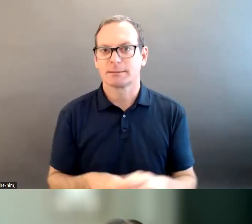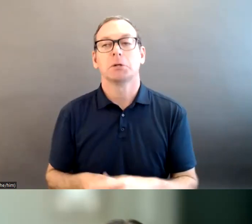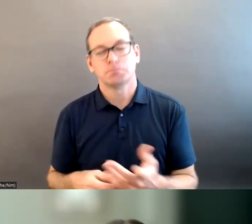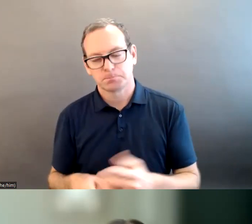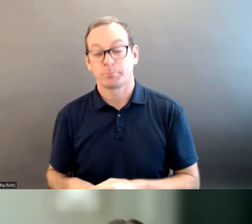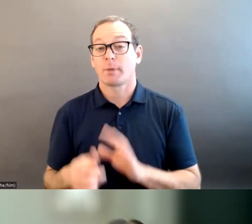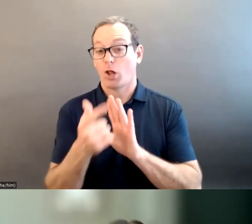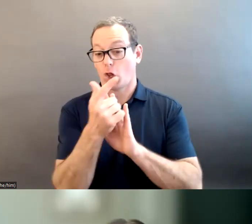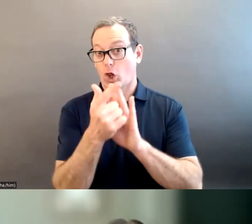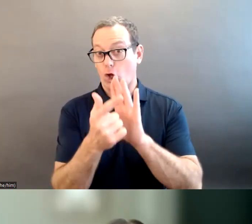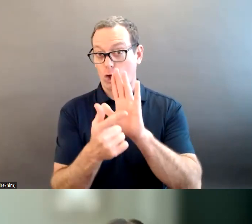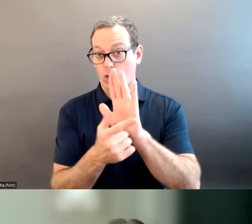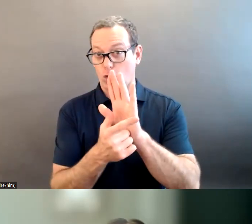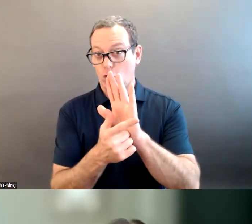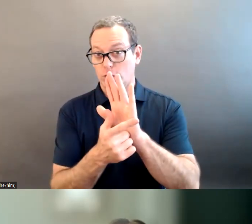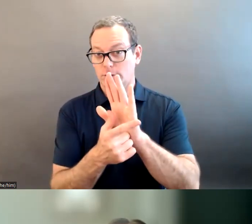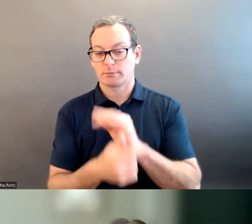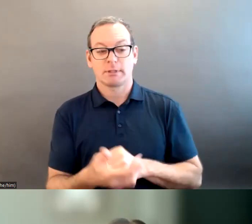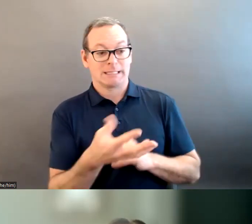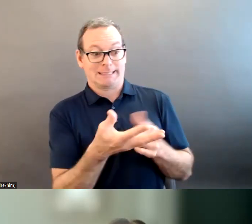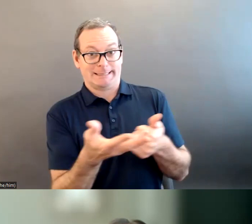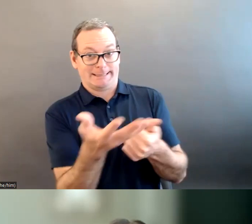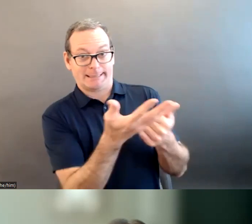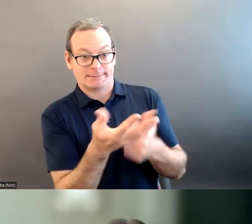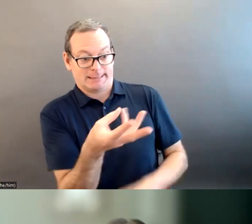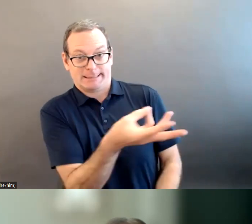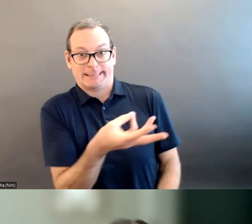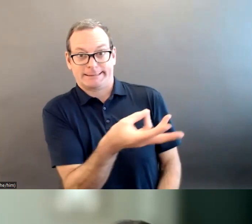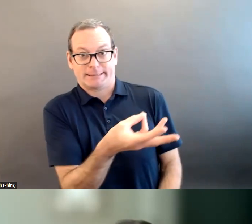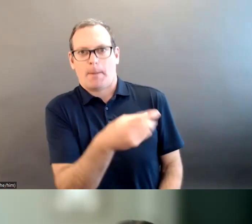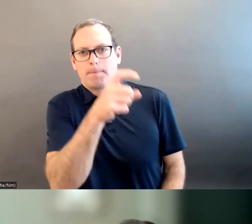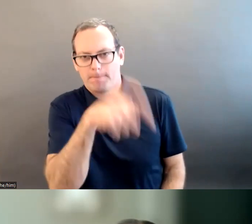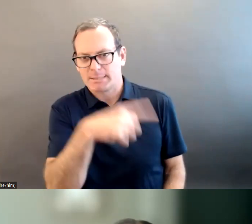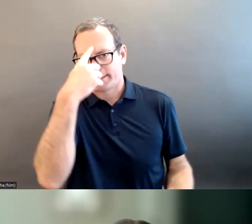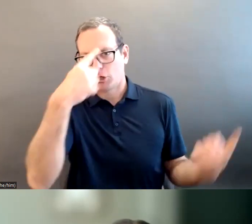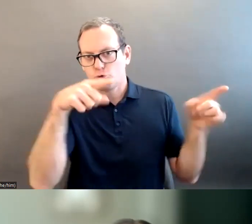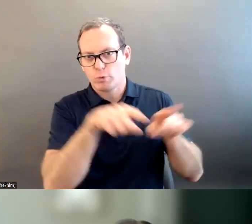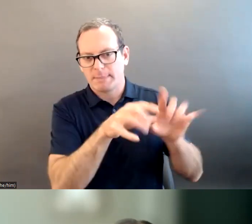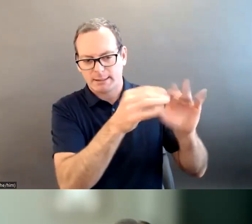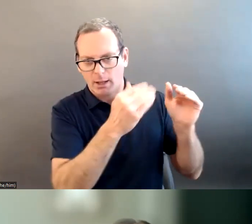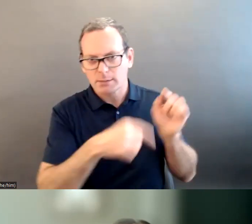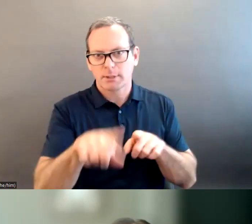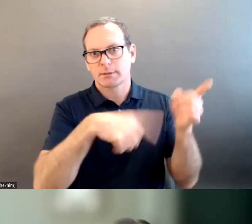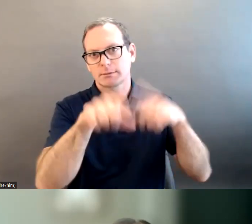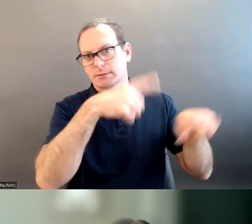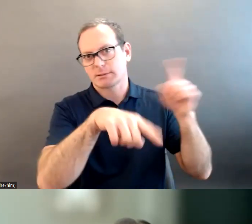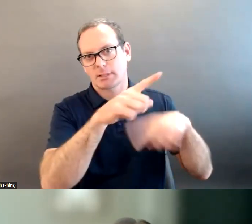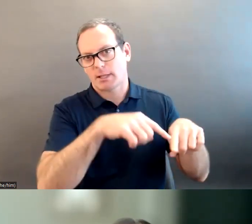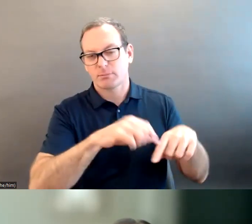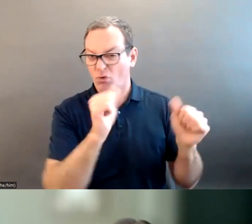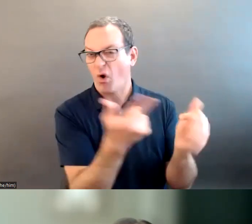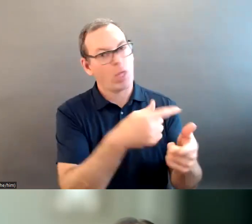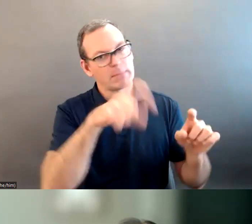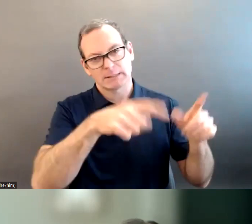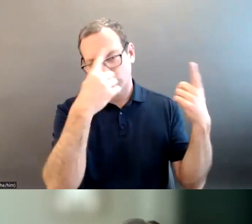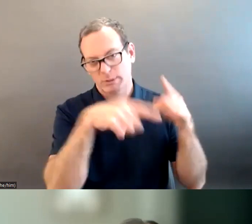equally ranked people need to reach an agreement, a consensus. If they can't reach a consensus, then the legal step is